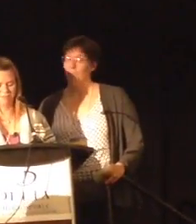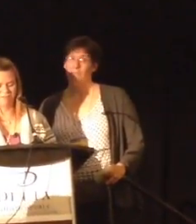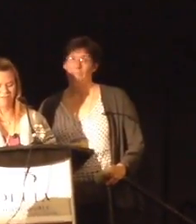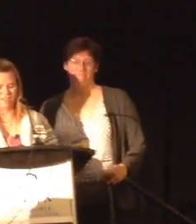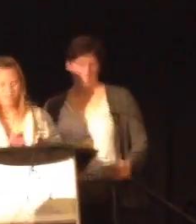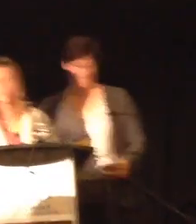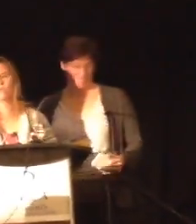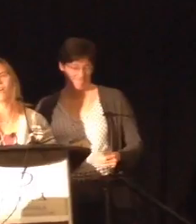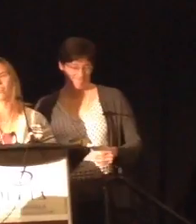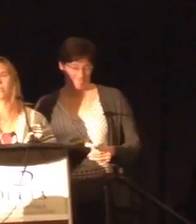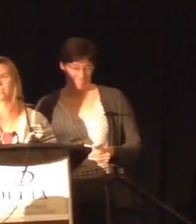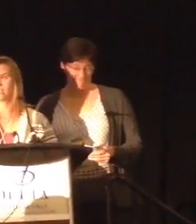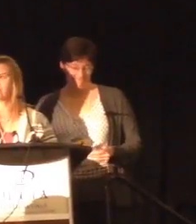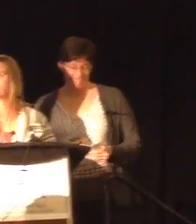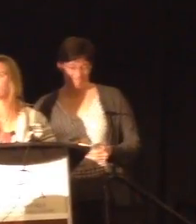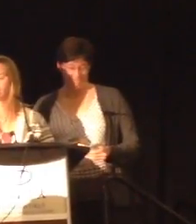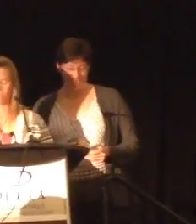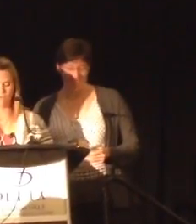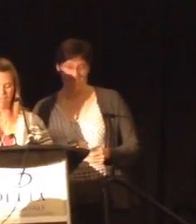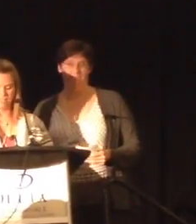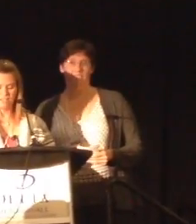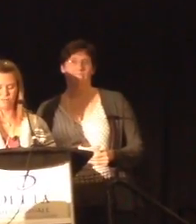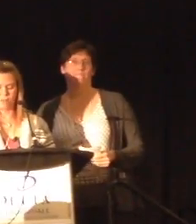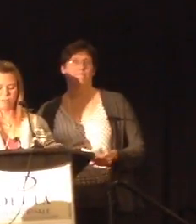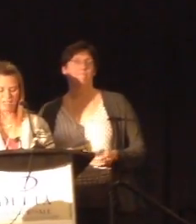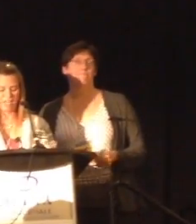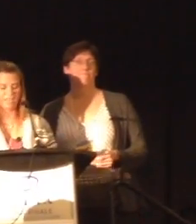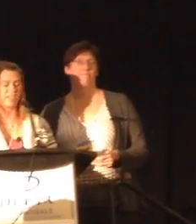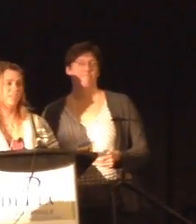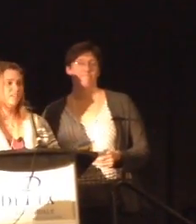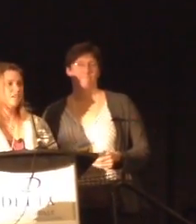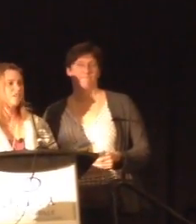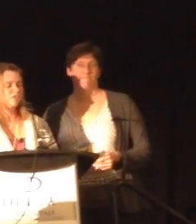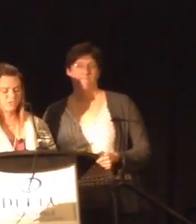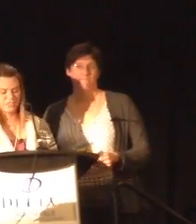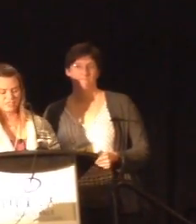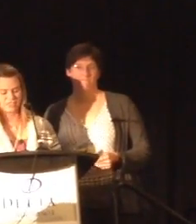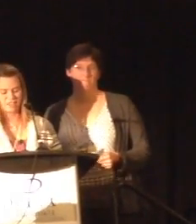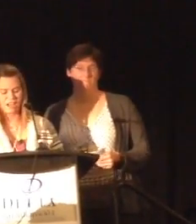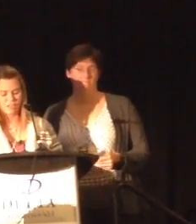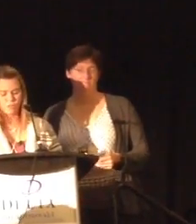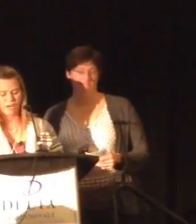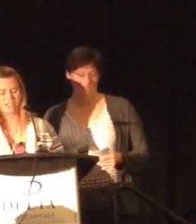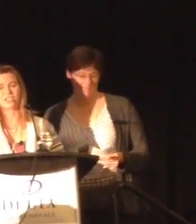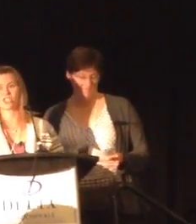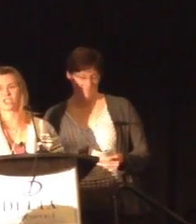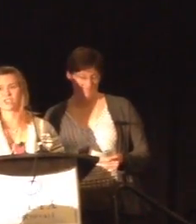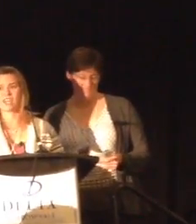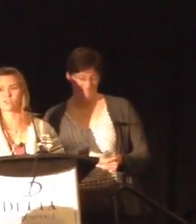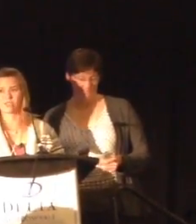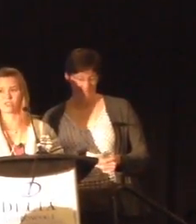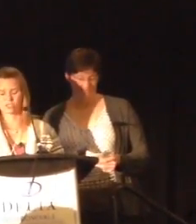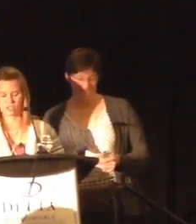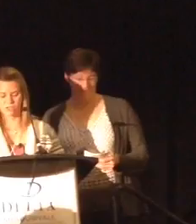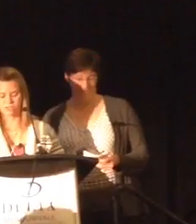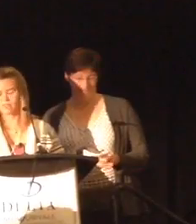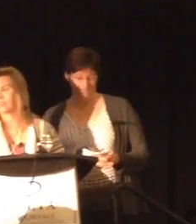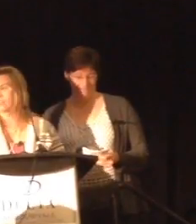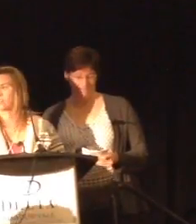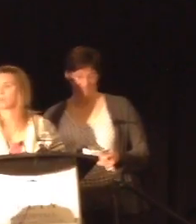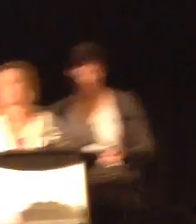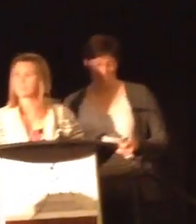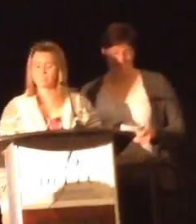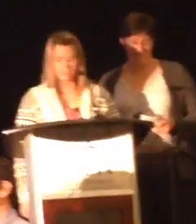well. The following year, we got funding from the PKE to facilitate other practitioners as